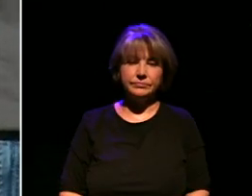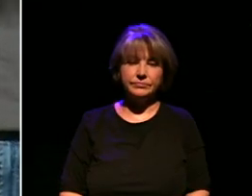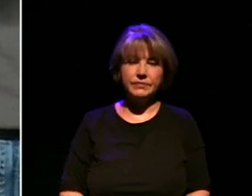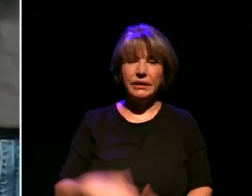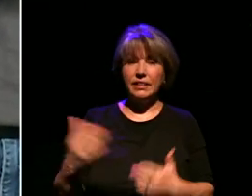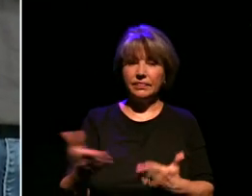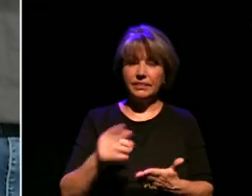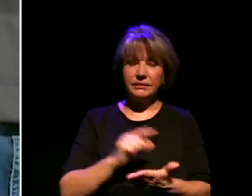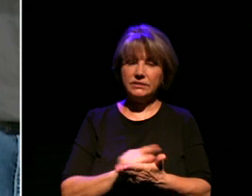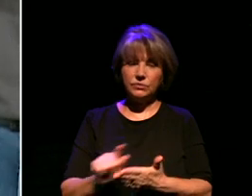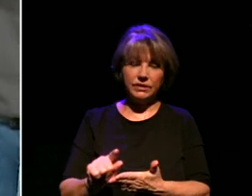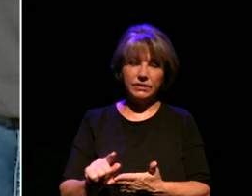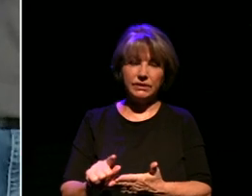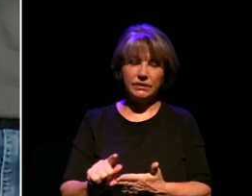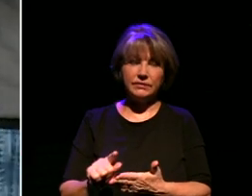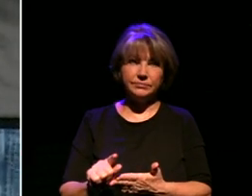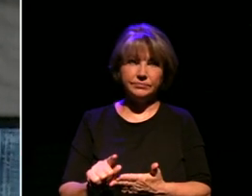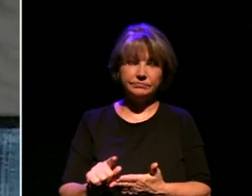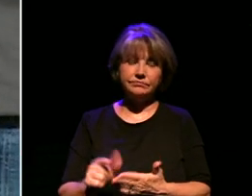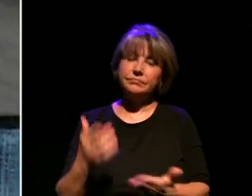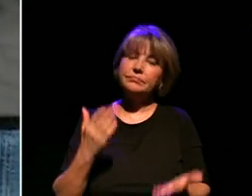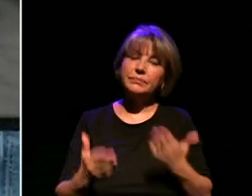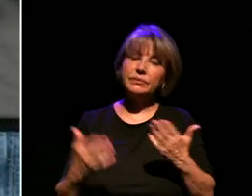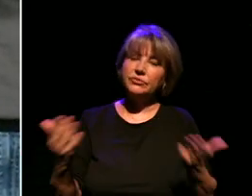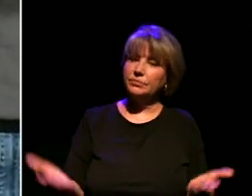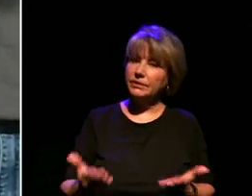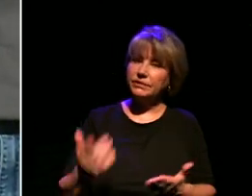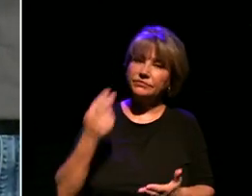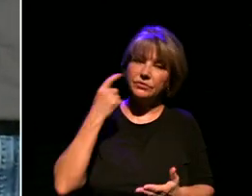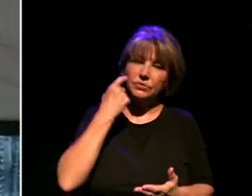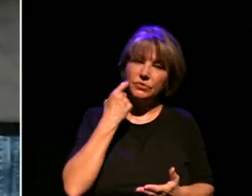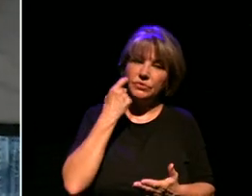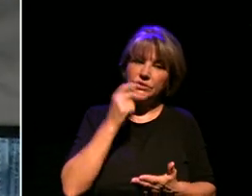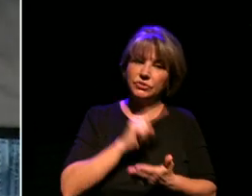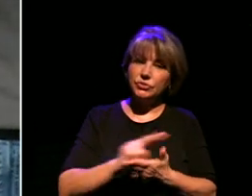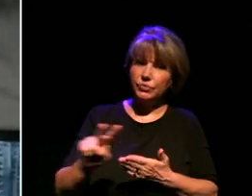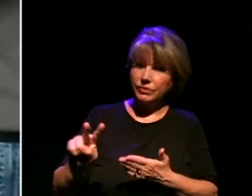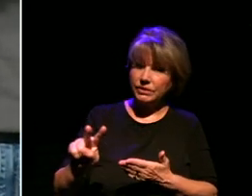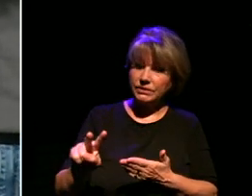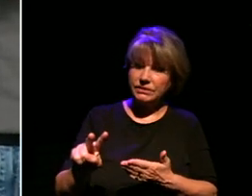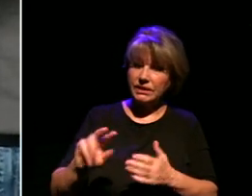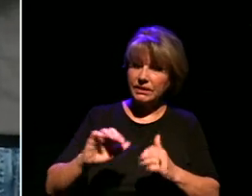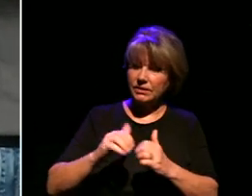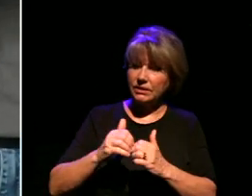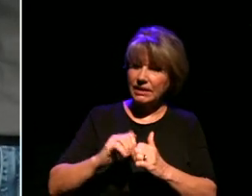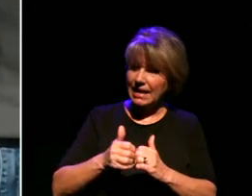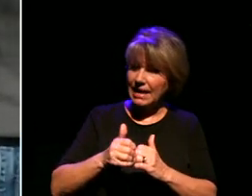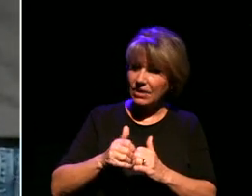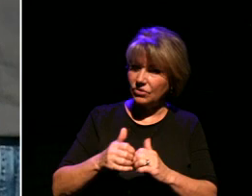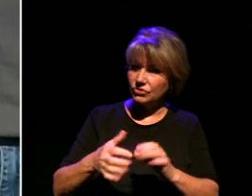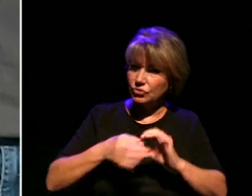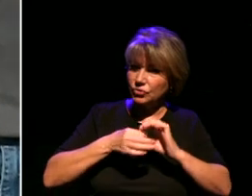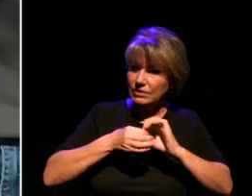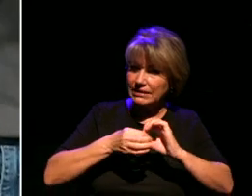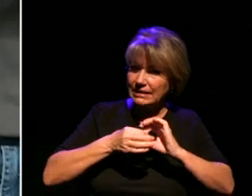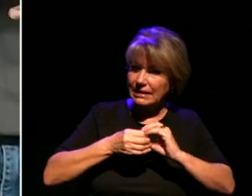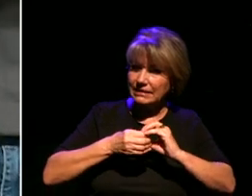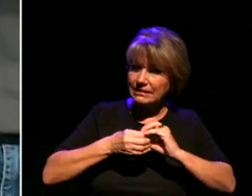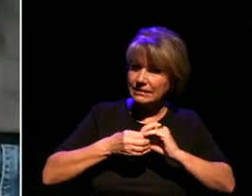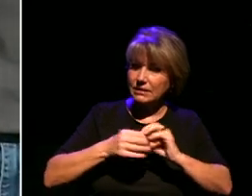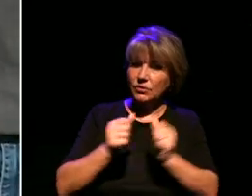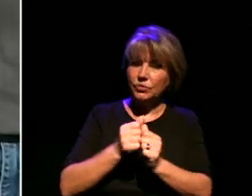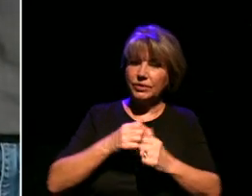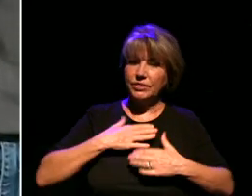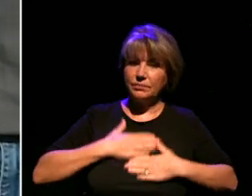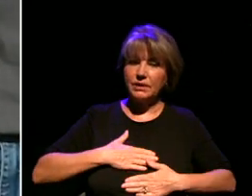This week, maybe you've been here for the last couple of weeks and you want to know how to get connected, how to take your next steps with the body to